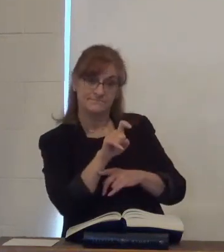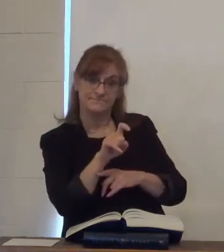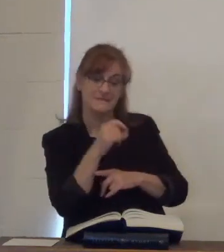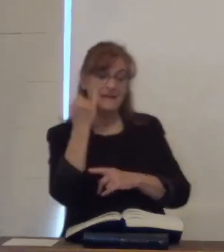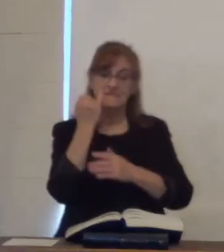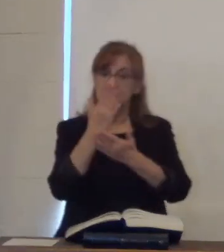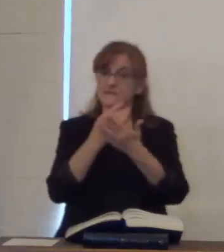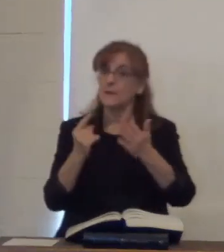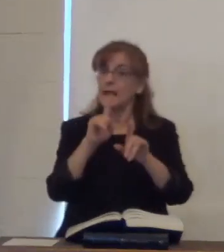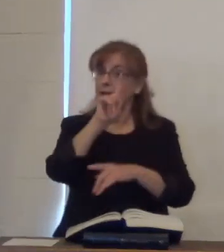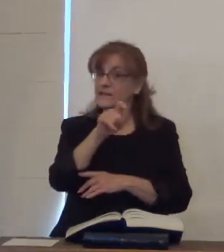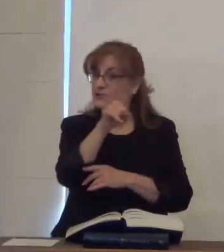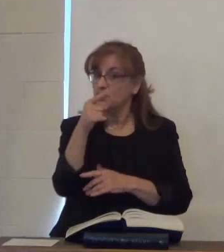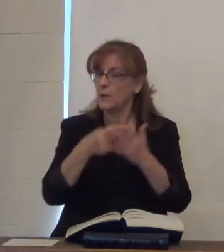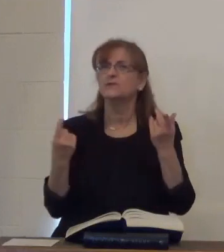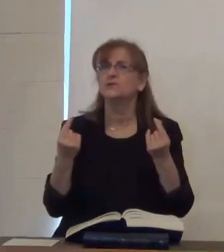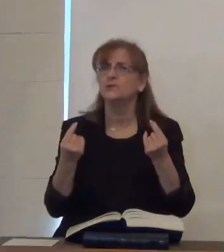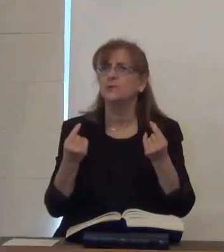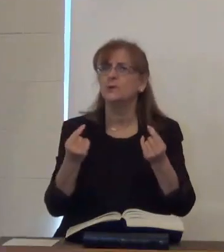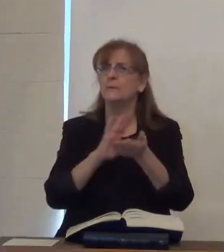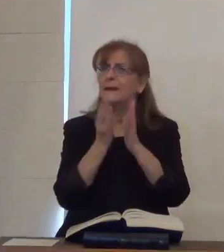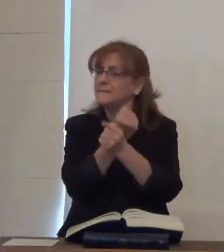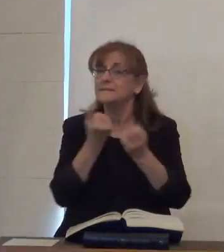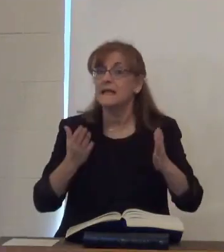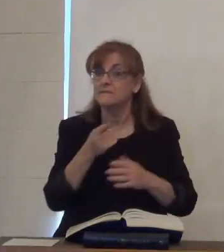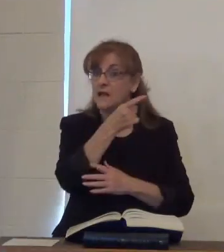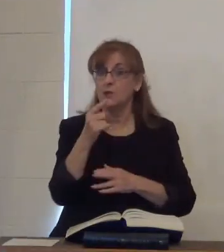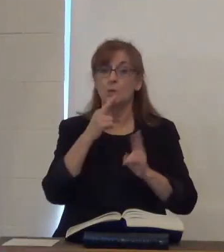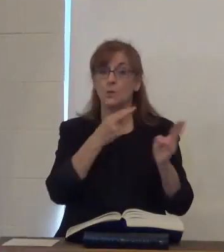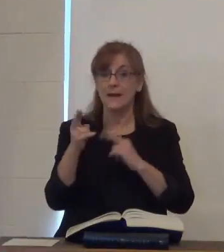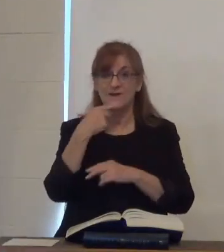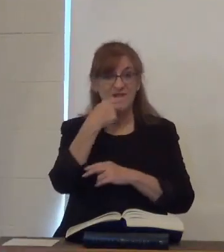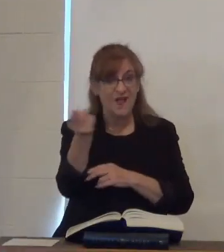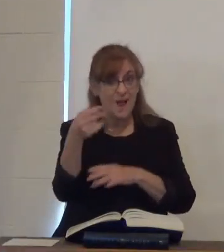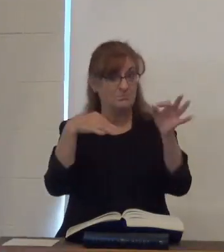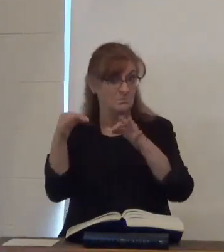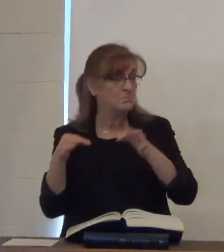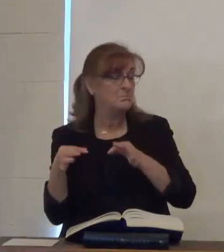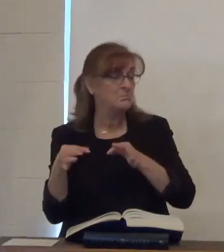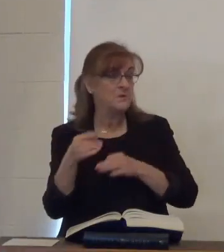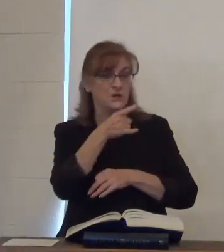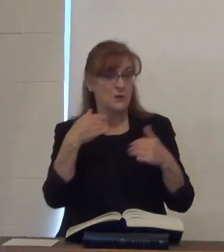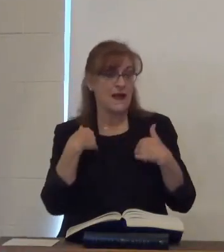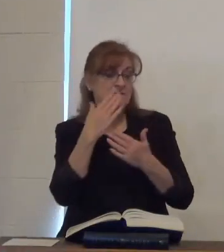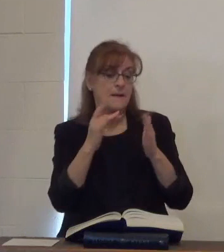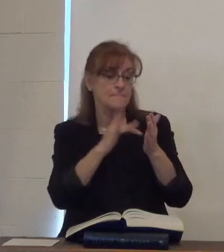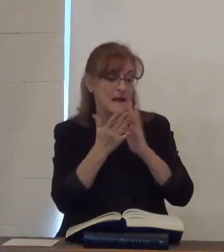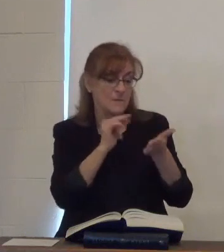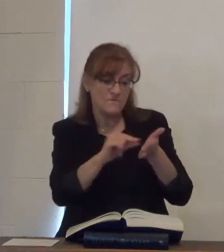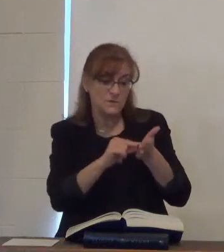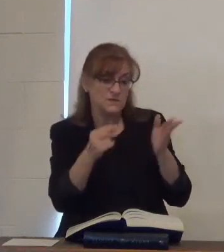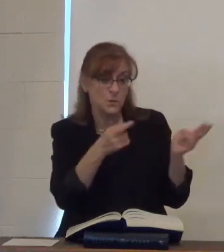If someone asks you what they should do to come to Christ, are you ready to tell them? Do you have some Bible verses